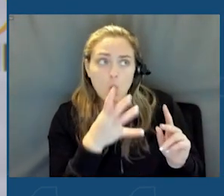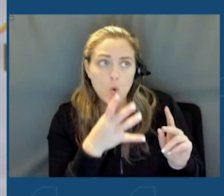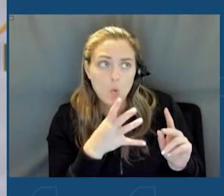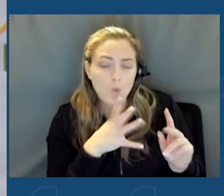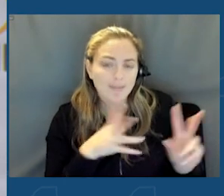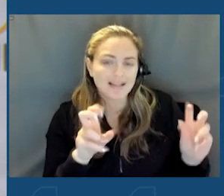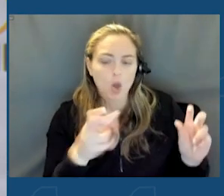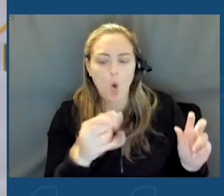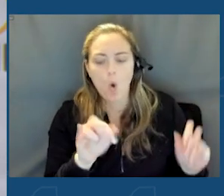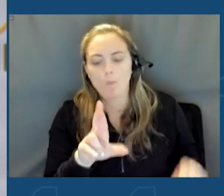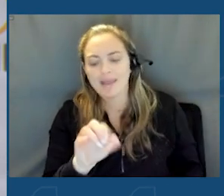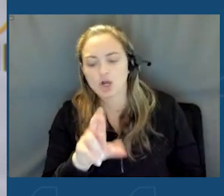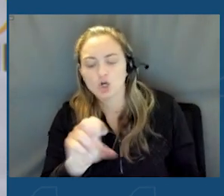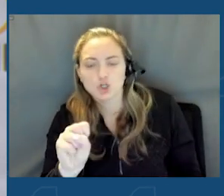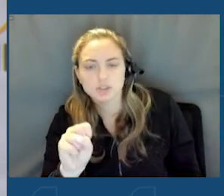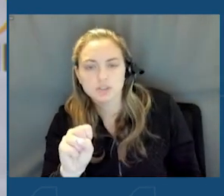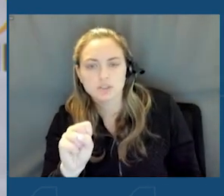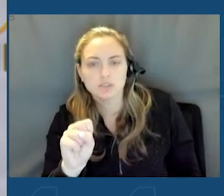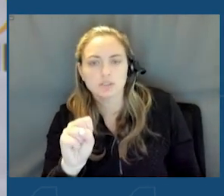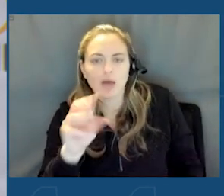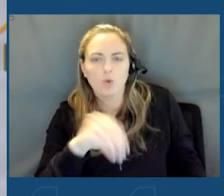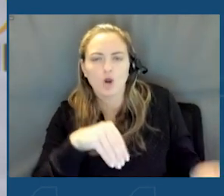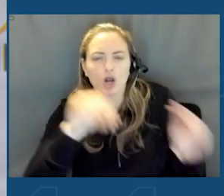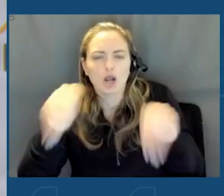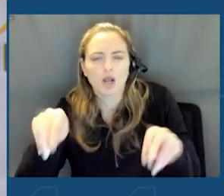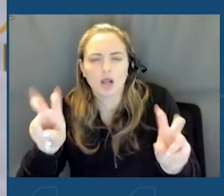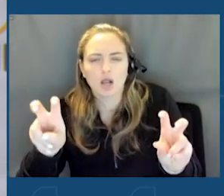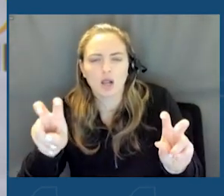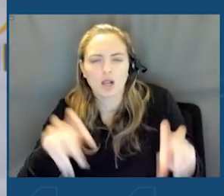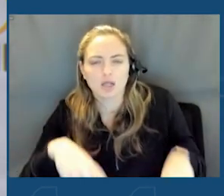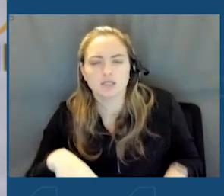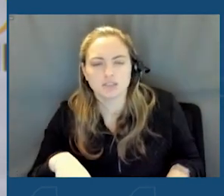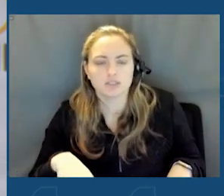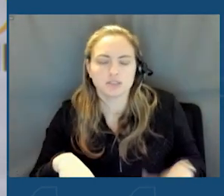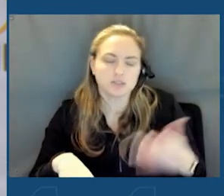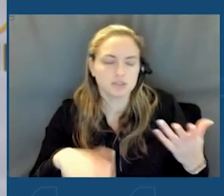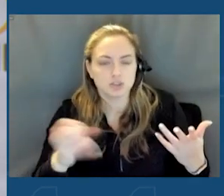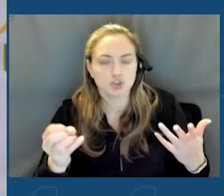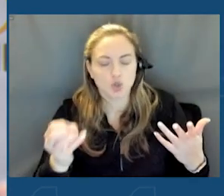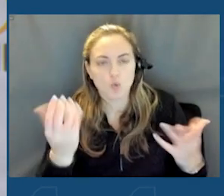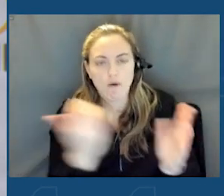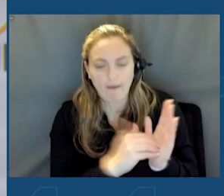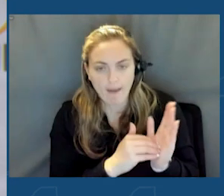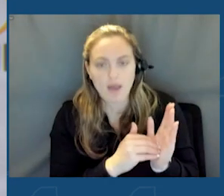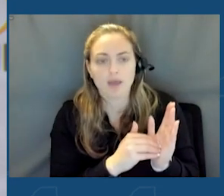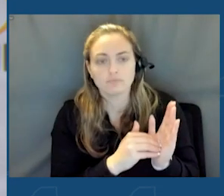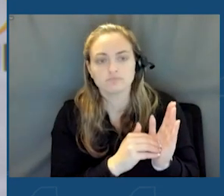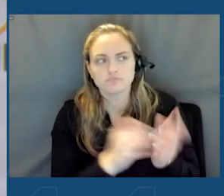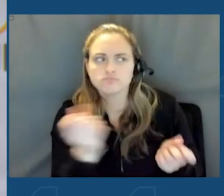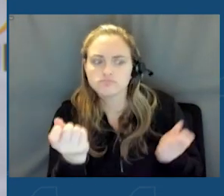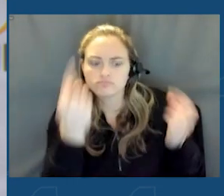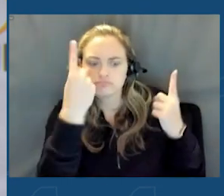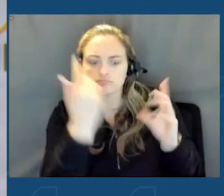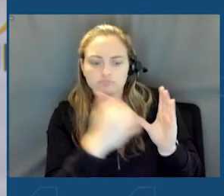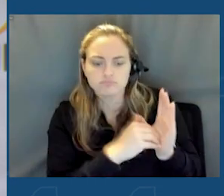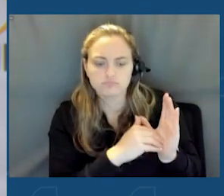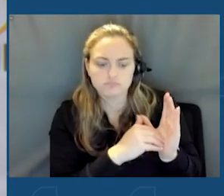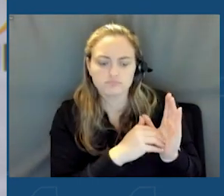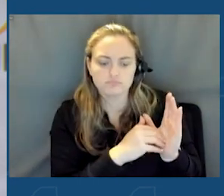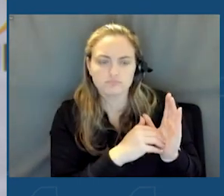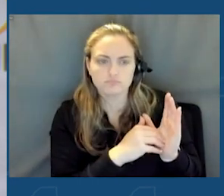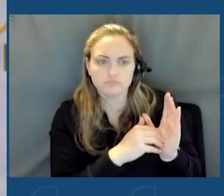time. Kind of a quaint phrase these days. So again, understanding again that